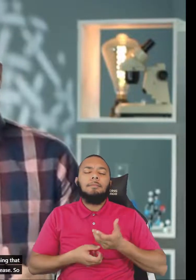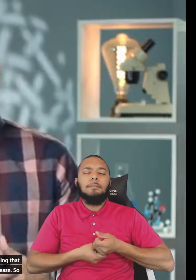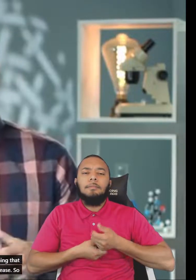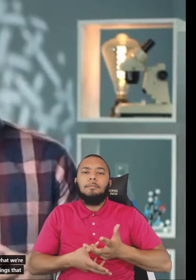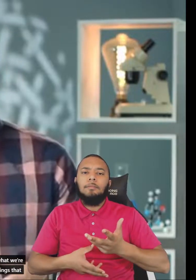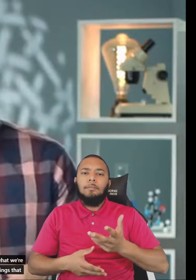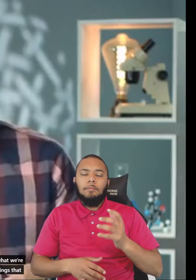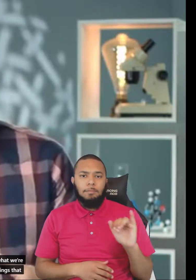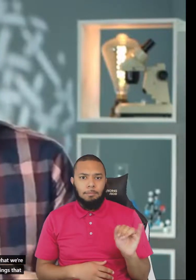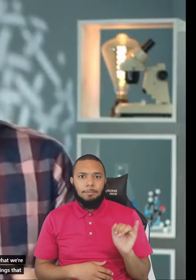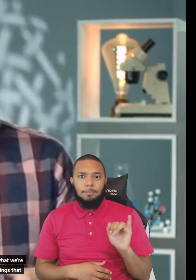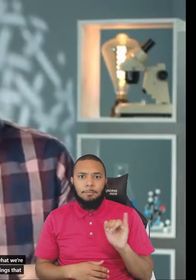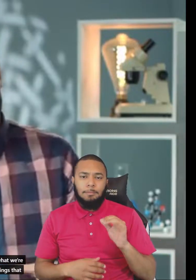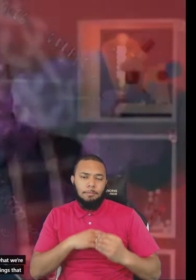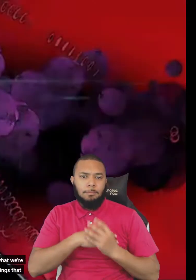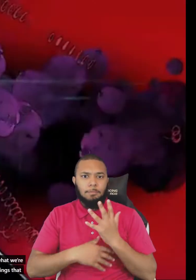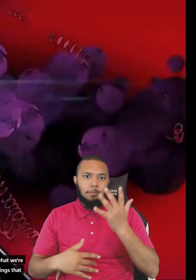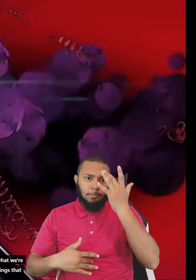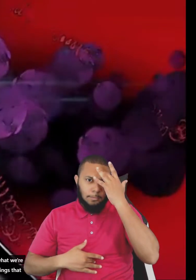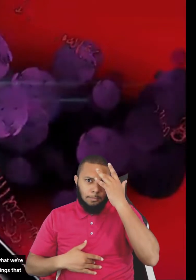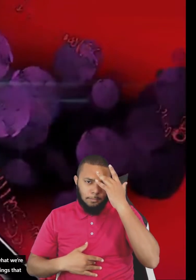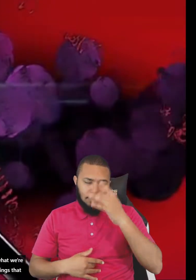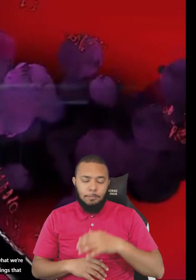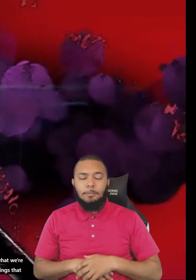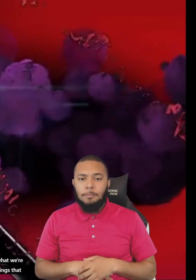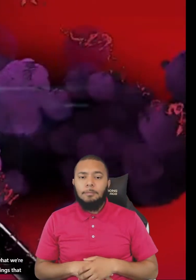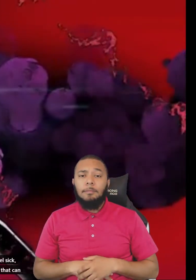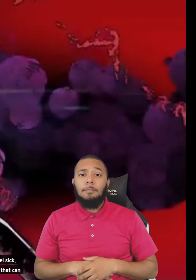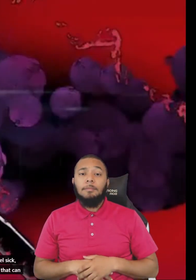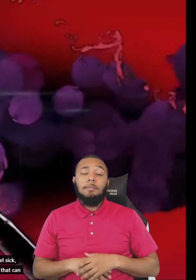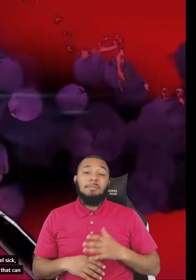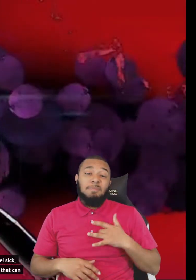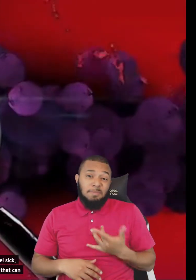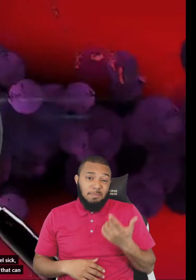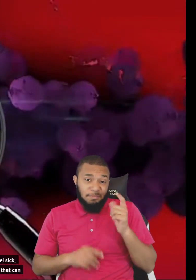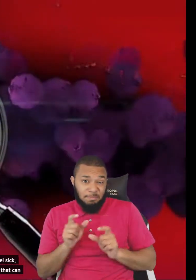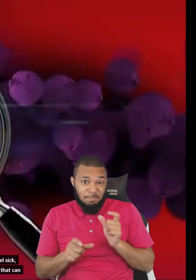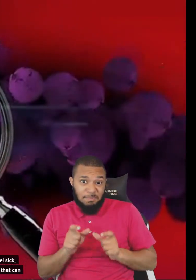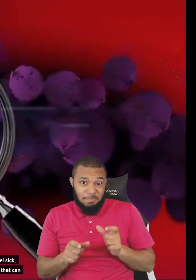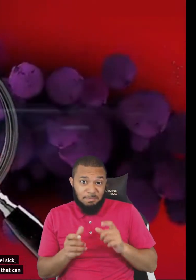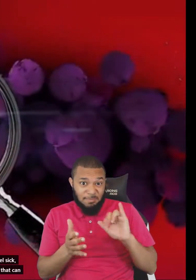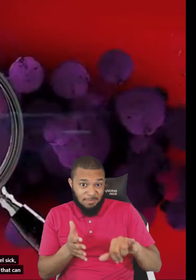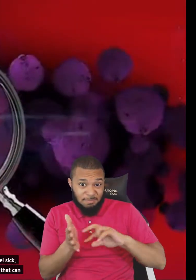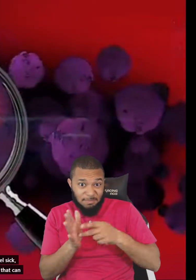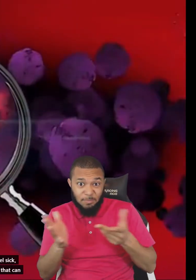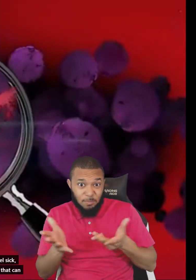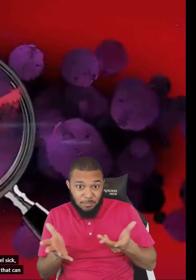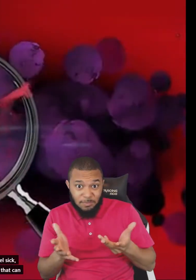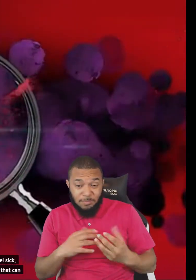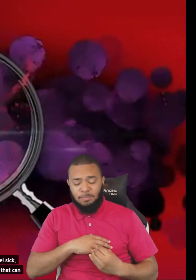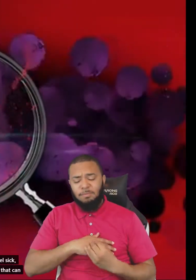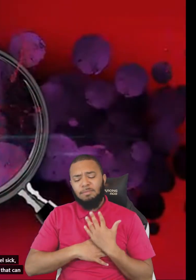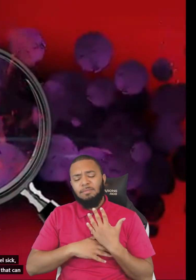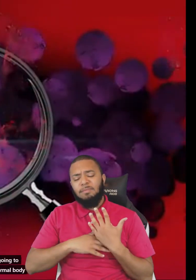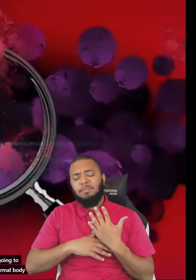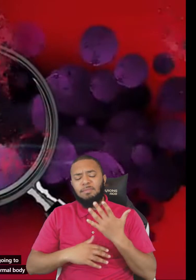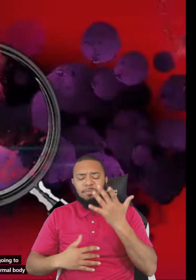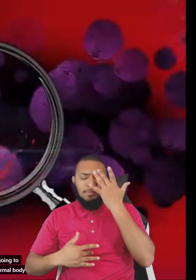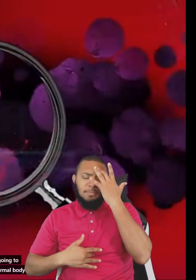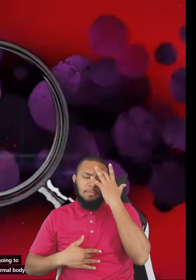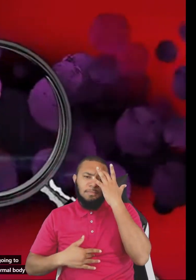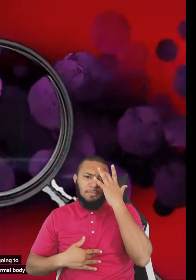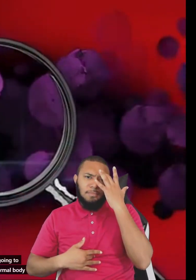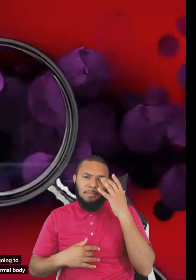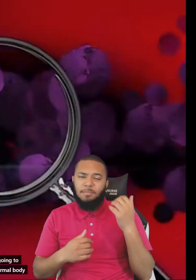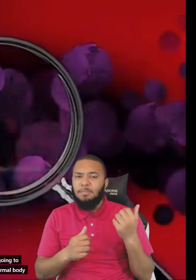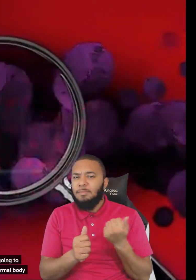disease. So unfortunately for humans, what we're talking about are usually things that are going to make you feel sick, right? It's any kind of thing that can get into your